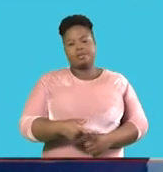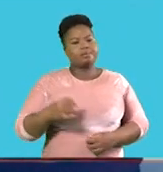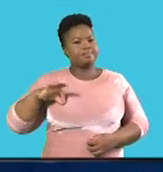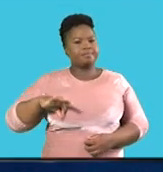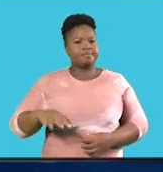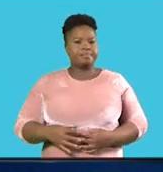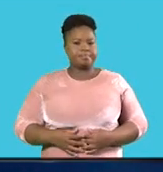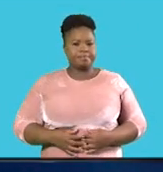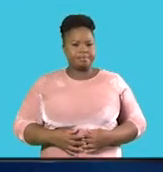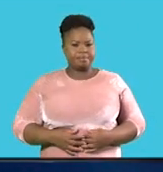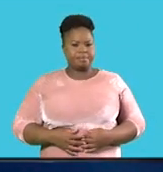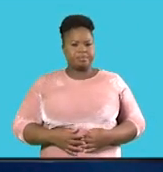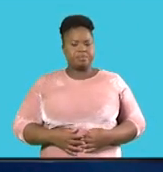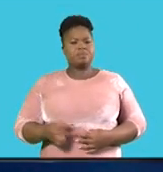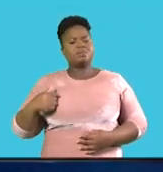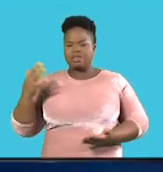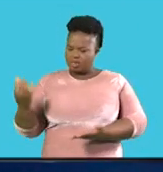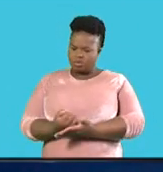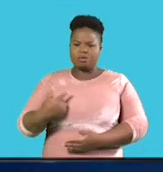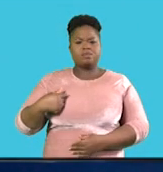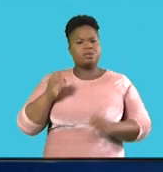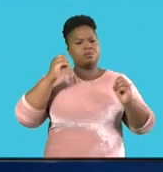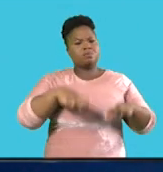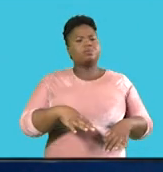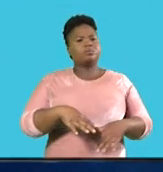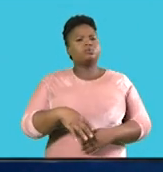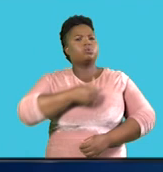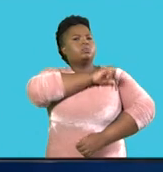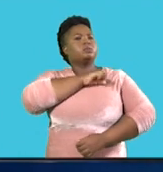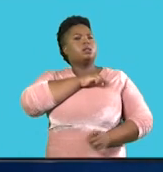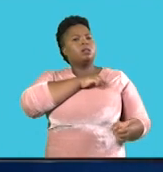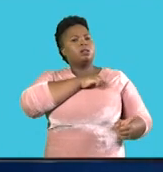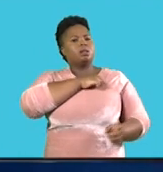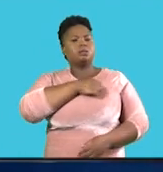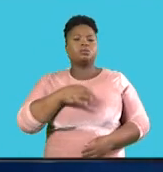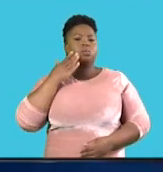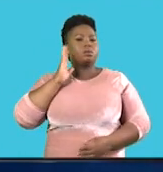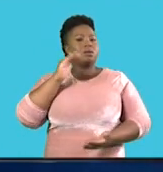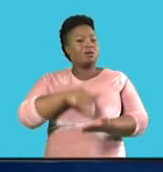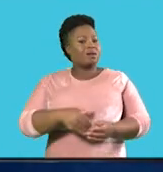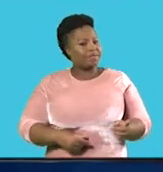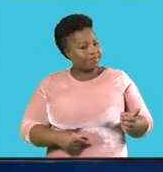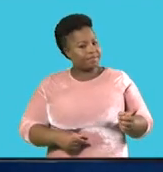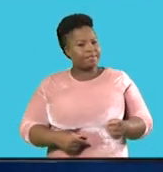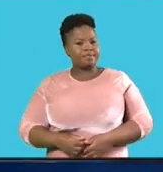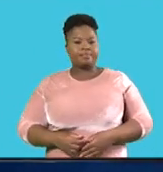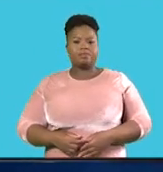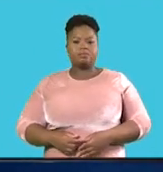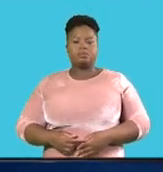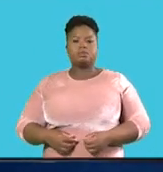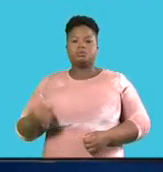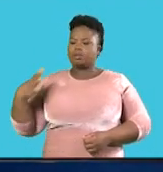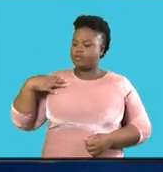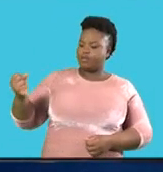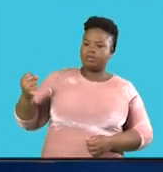salary. Ayangithatha bangisa sibhedlela. Esibhedlela bebelibe ngilanda